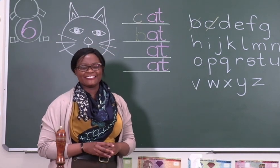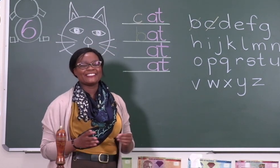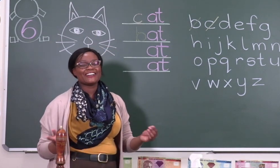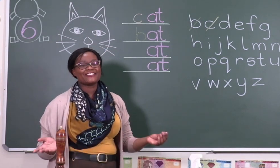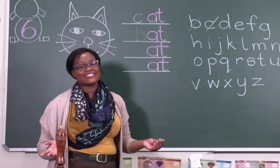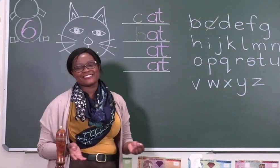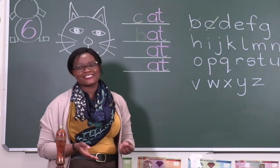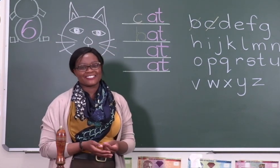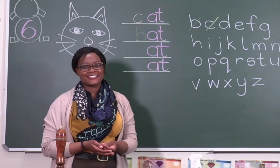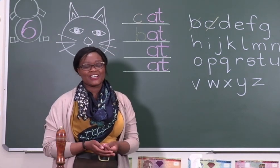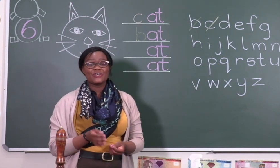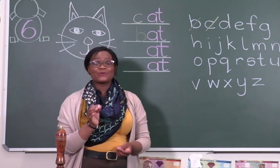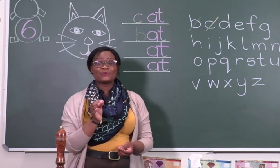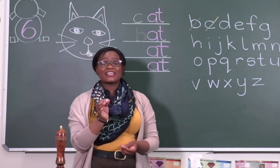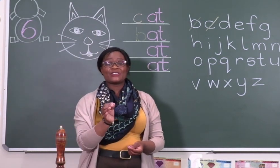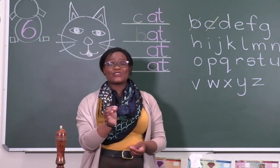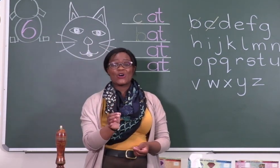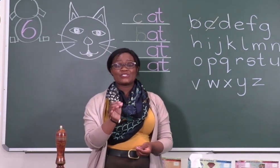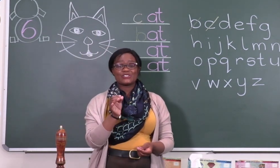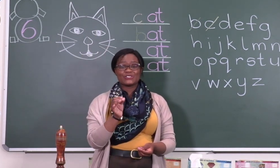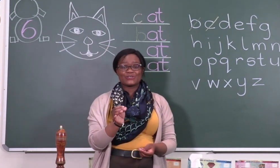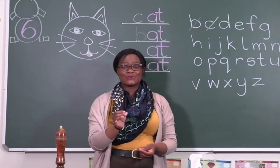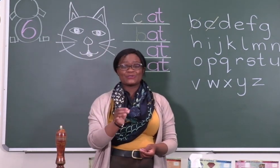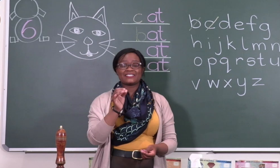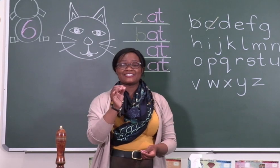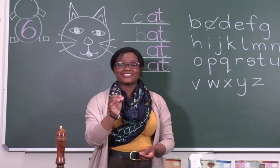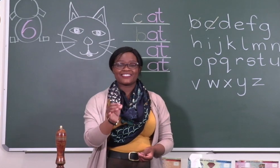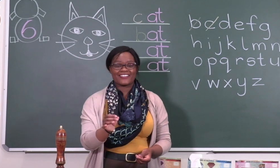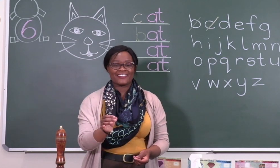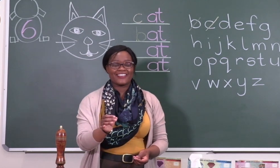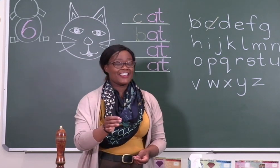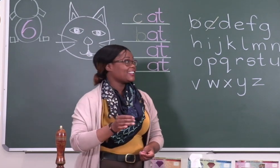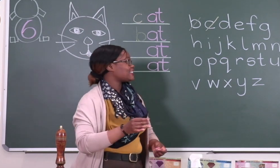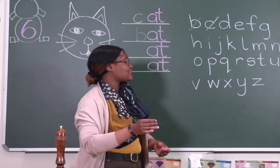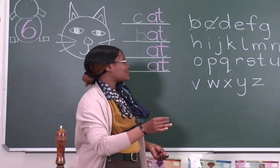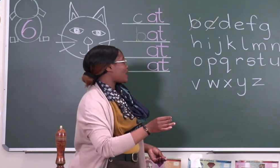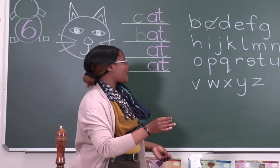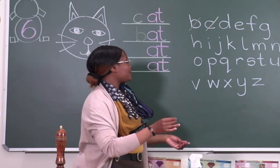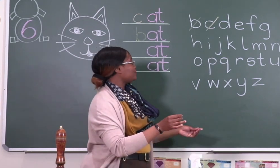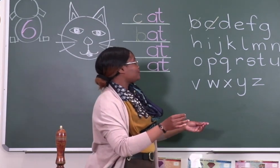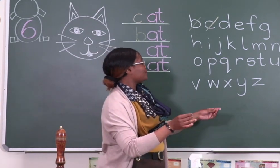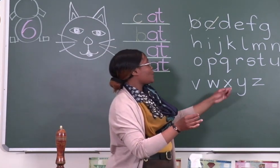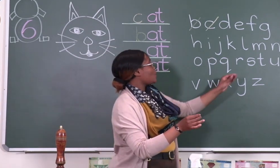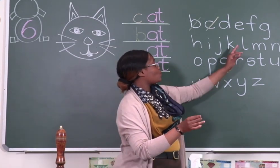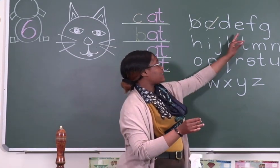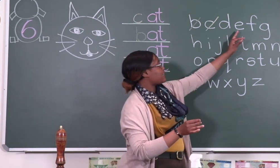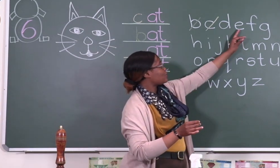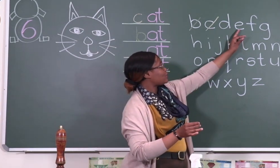No it's not! So we cannot use D. Let's try.